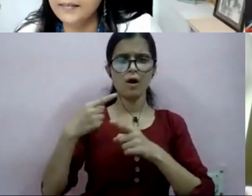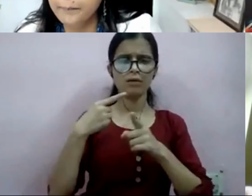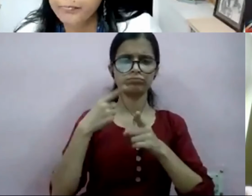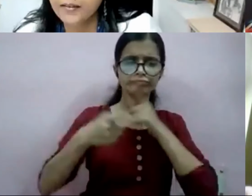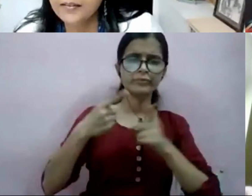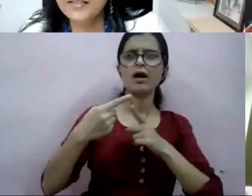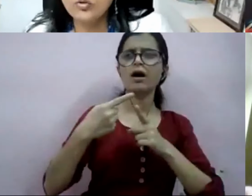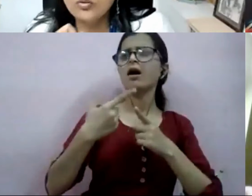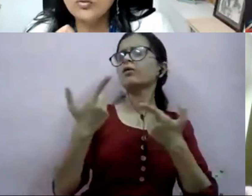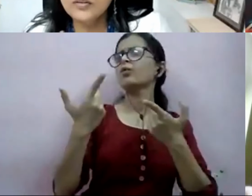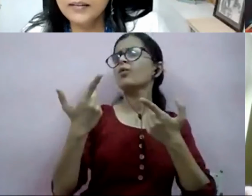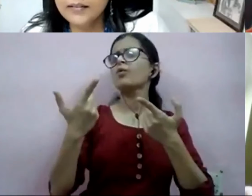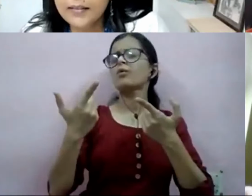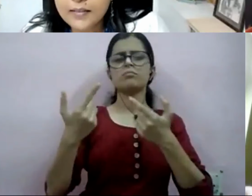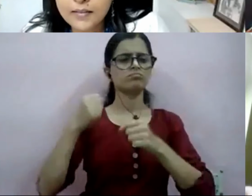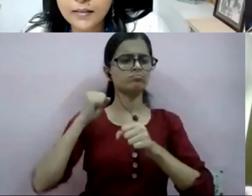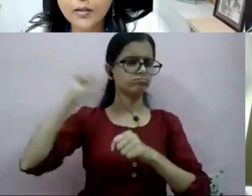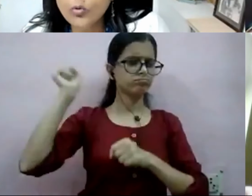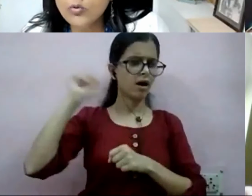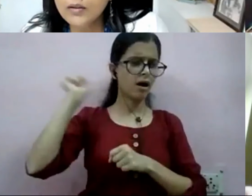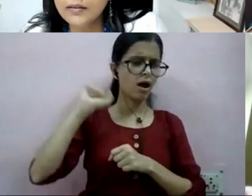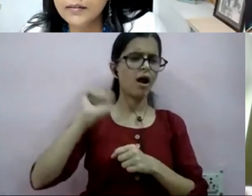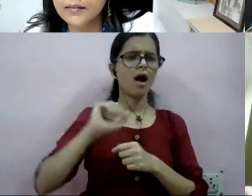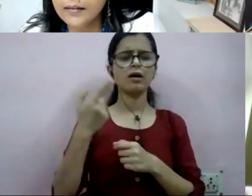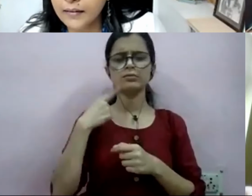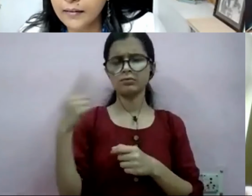said that